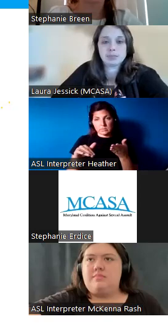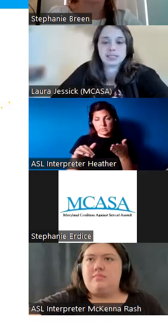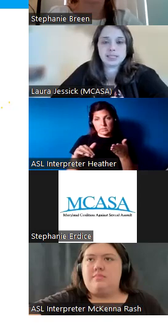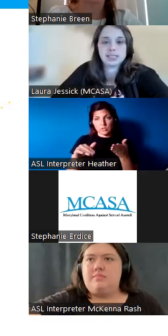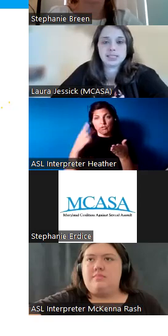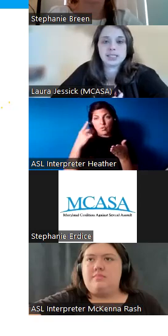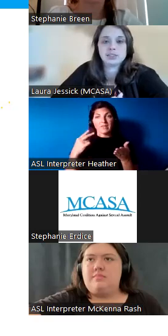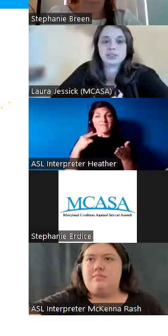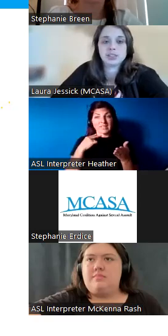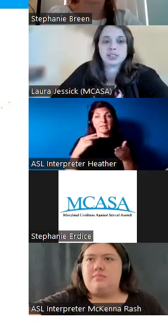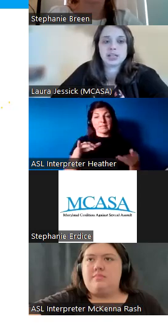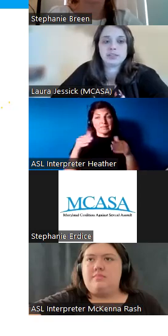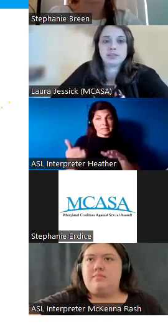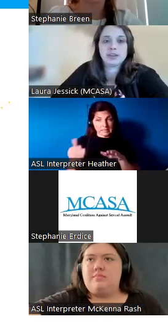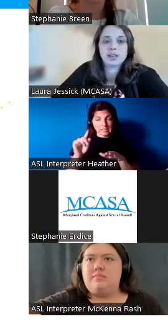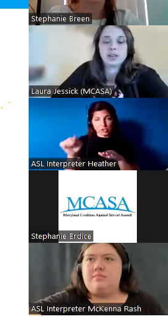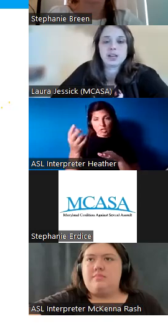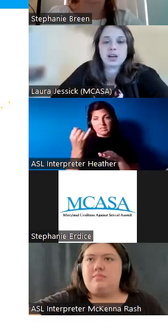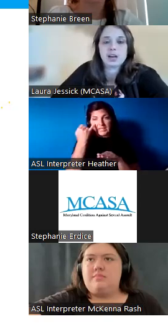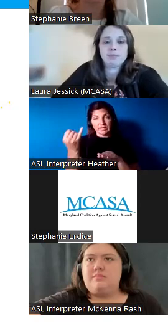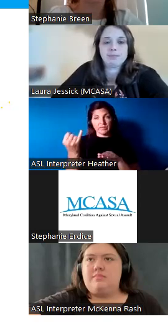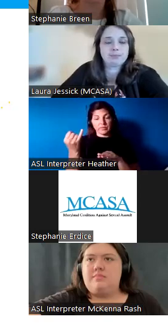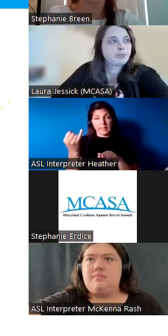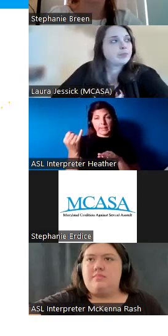the victim being deceased. It's just if